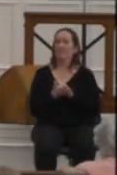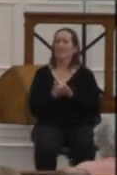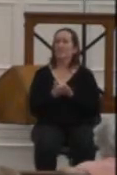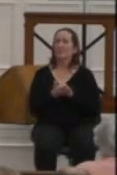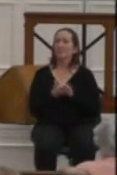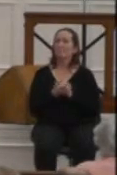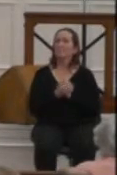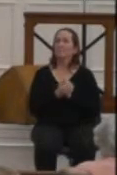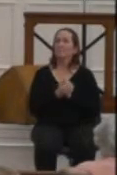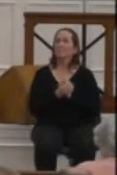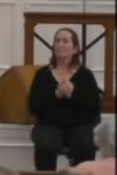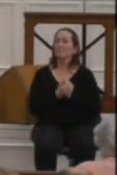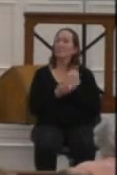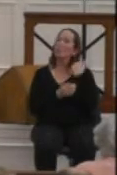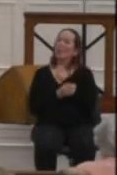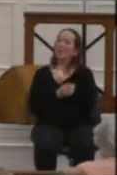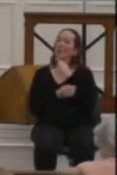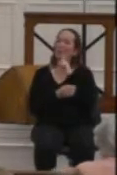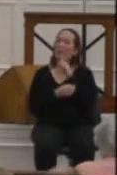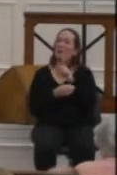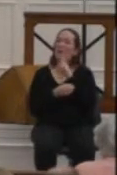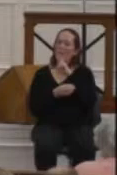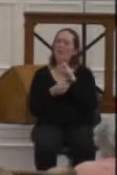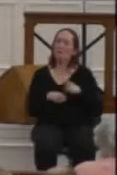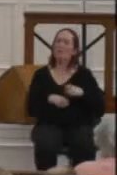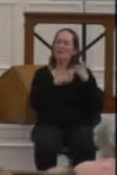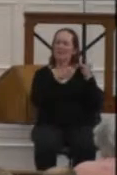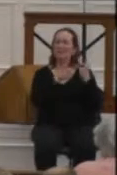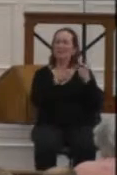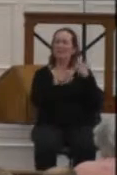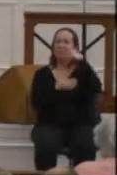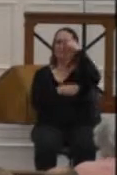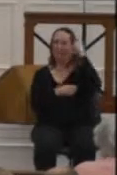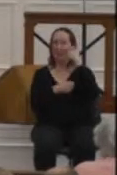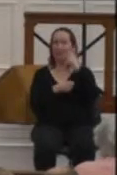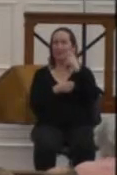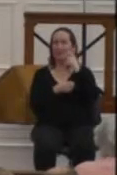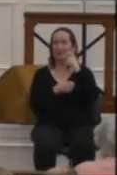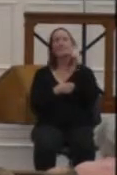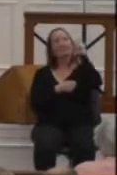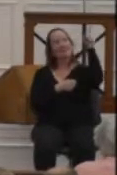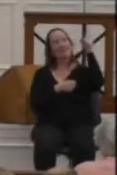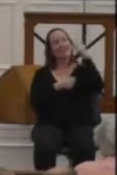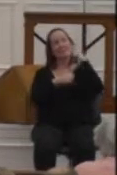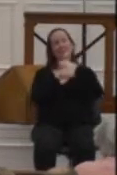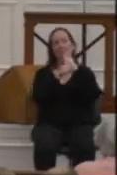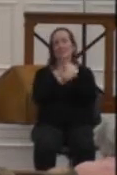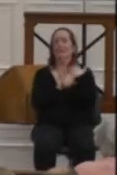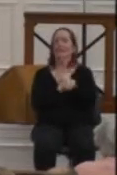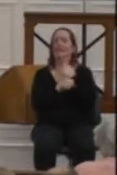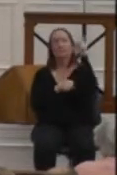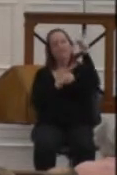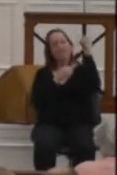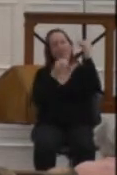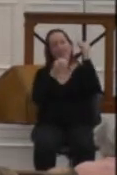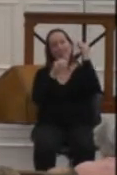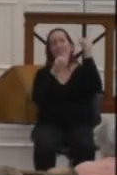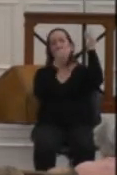What a treasure we are in who God has made us when he gave us life.